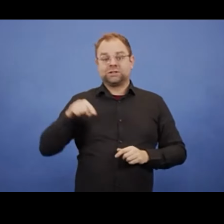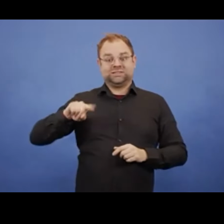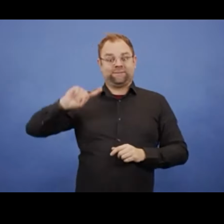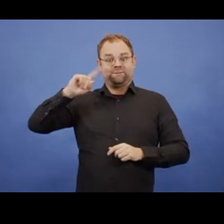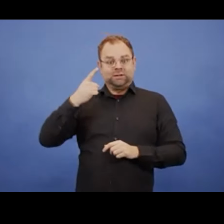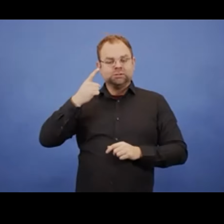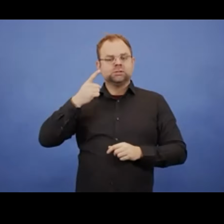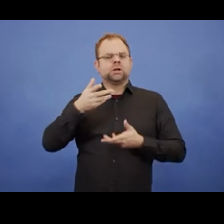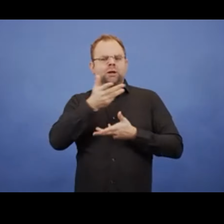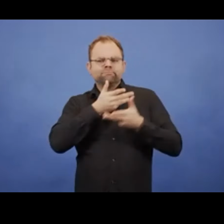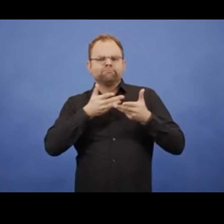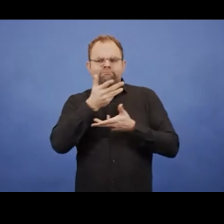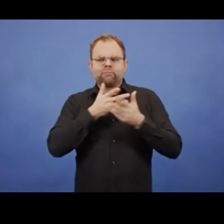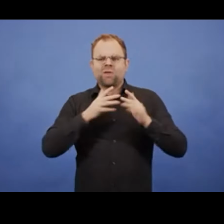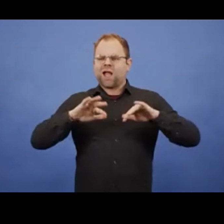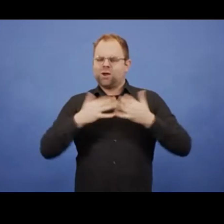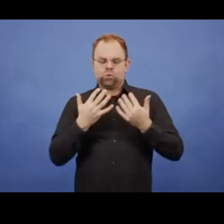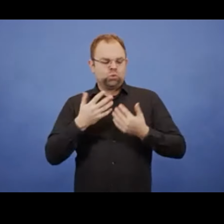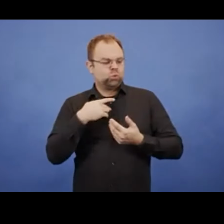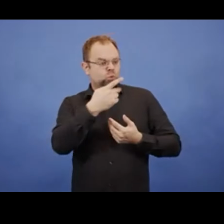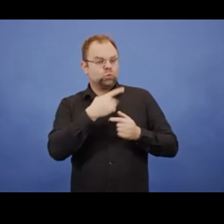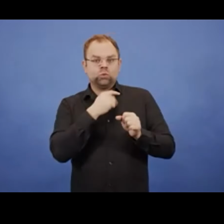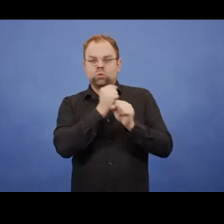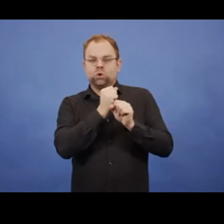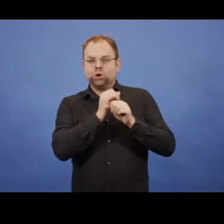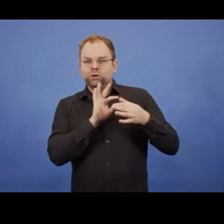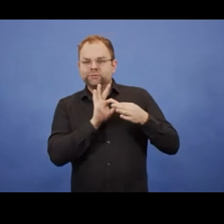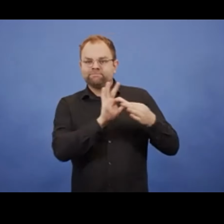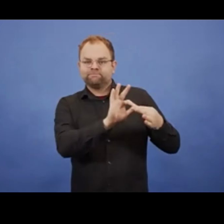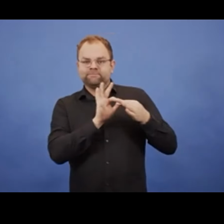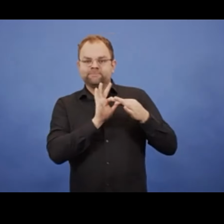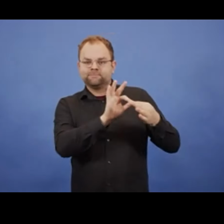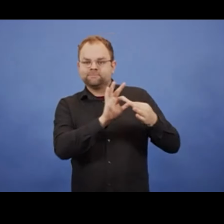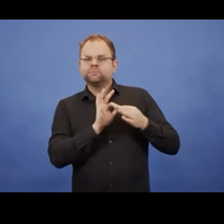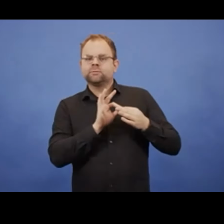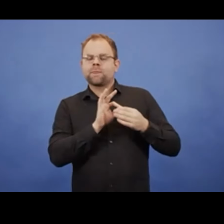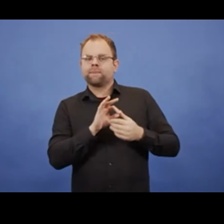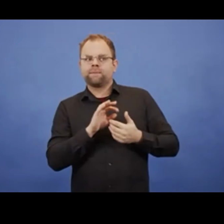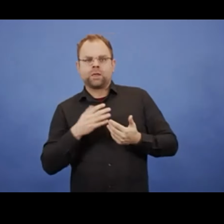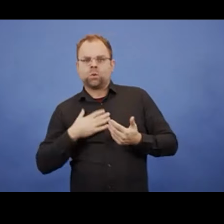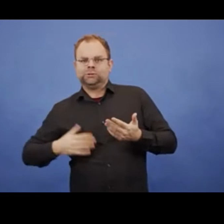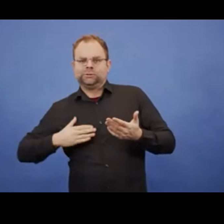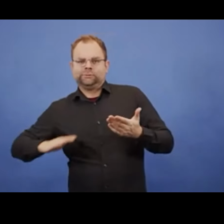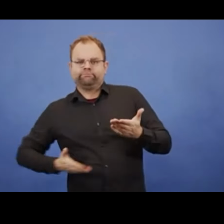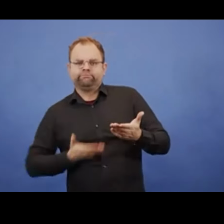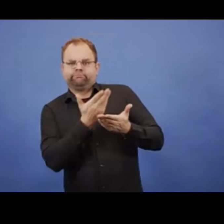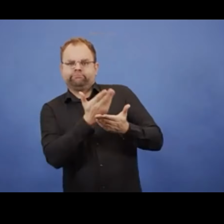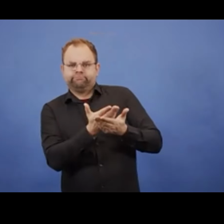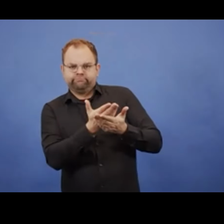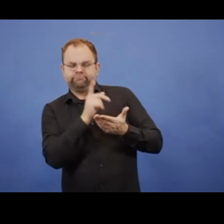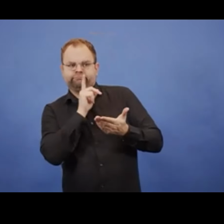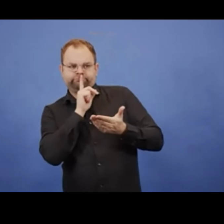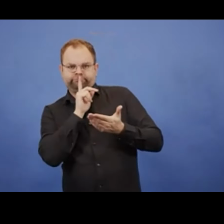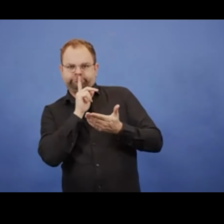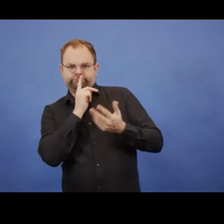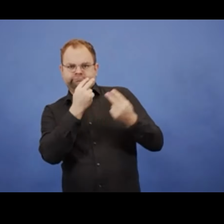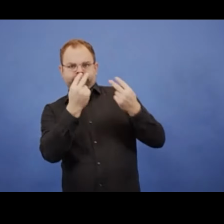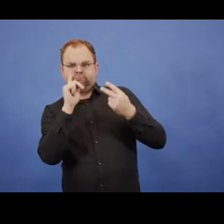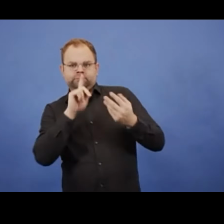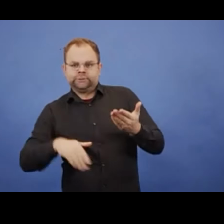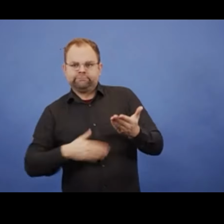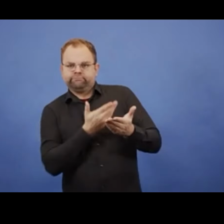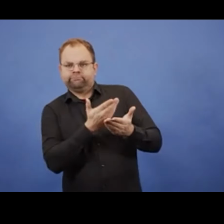submissions, as well as shadow reporting, and what are some of the opportunities to advocate as well